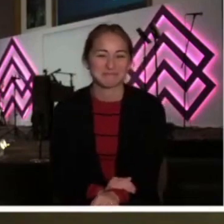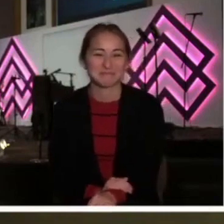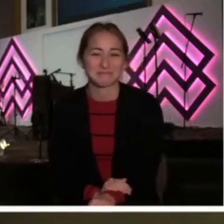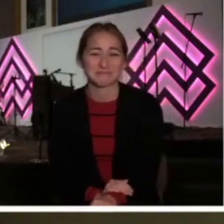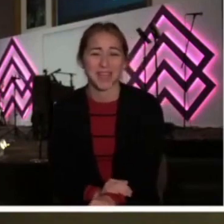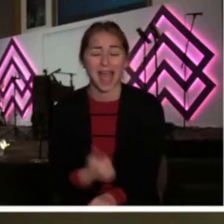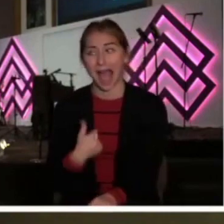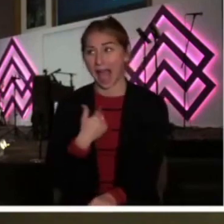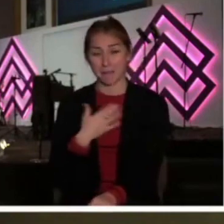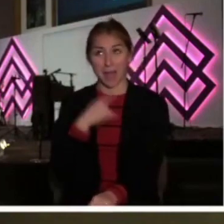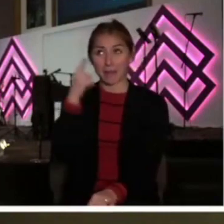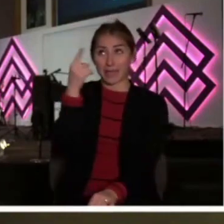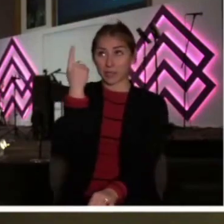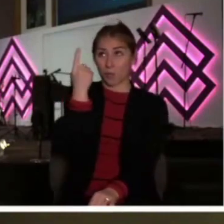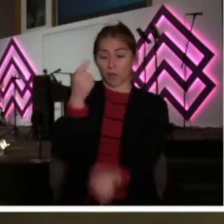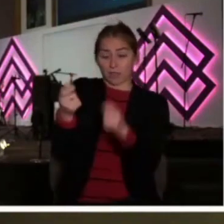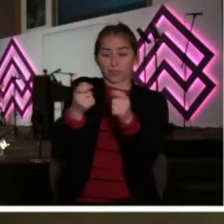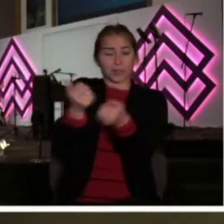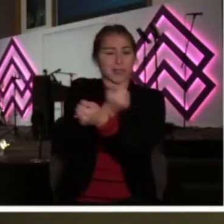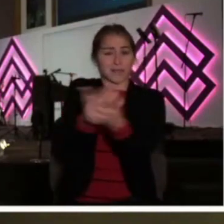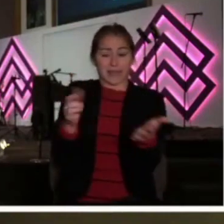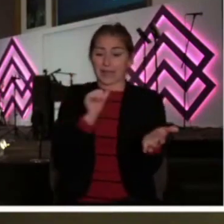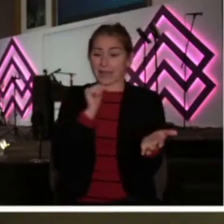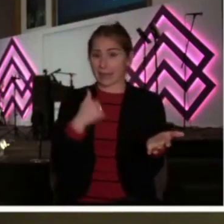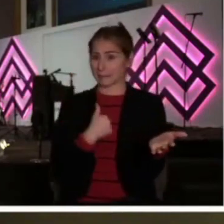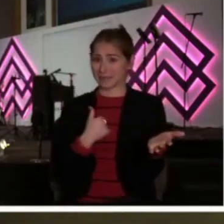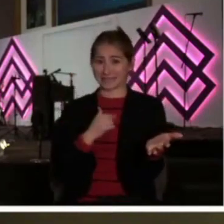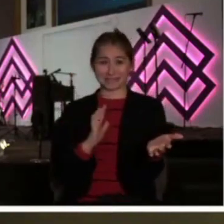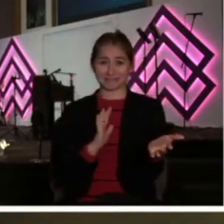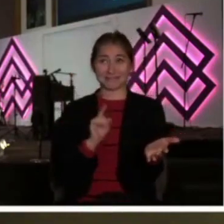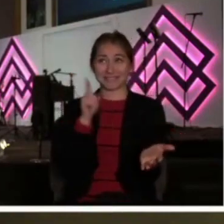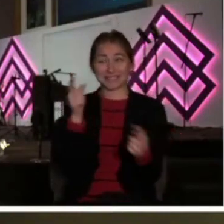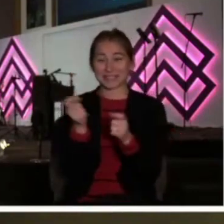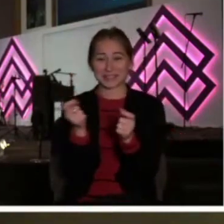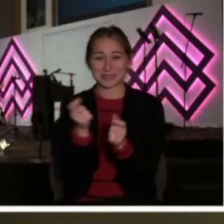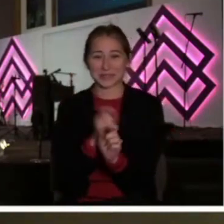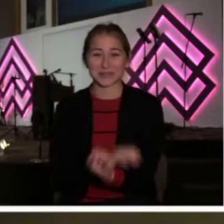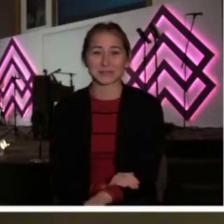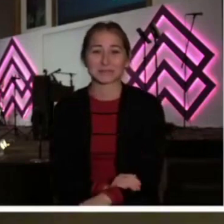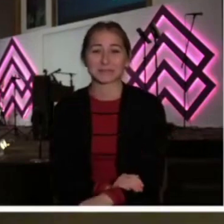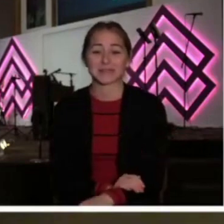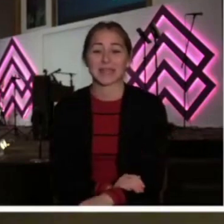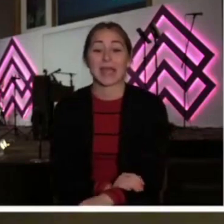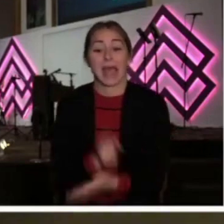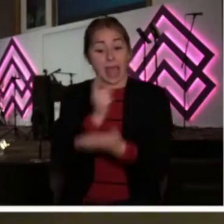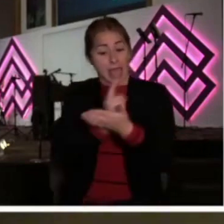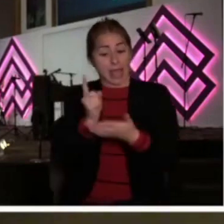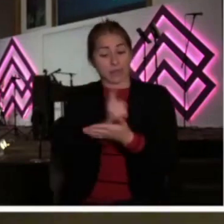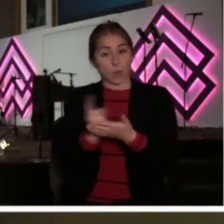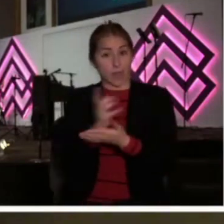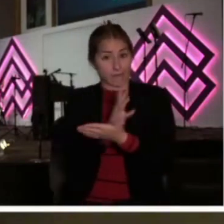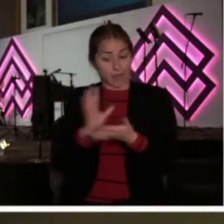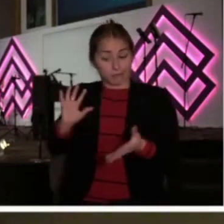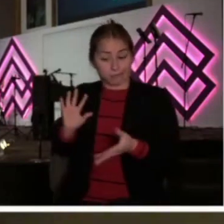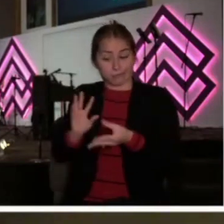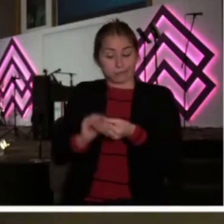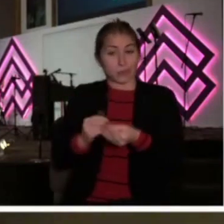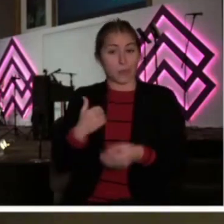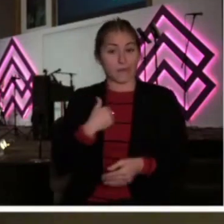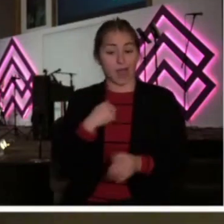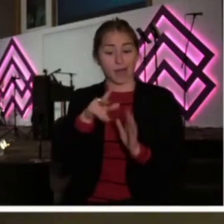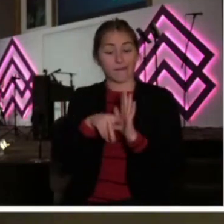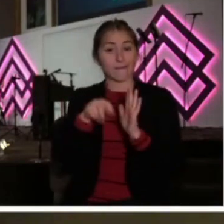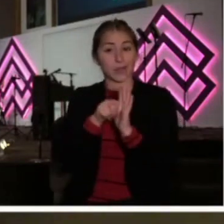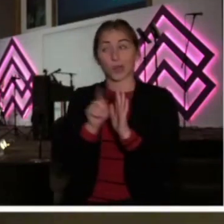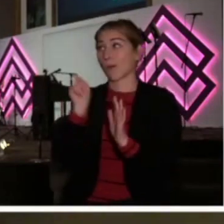controlling everything. For these past several weeks, we have had a video that have introduced you to different families that call Grace Assembly this